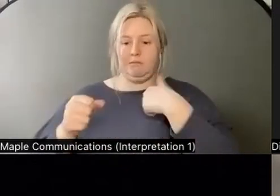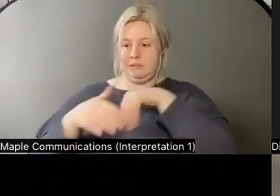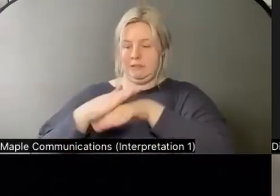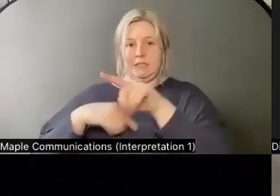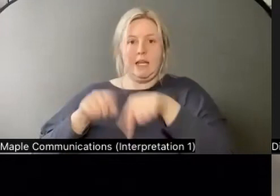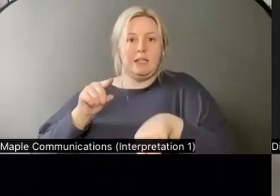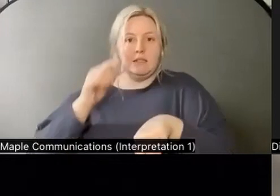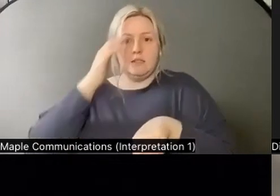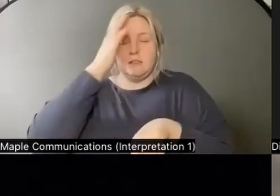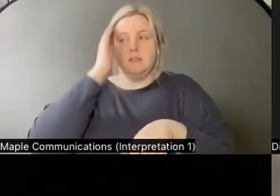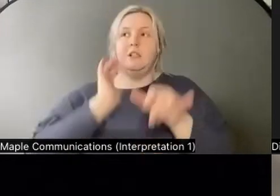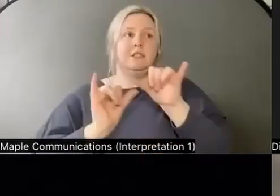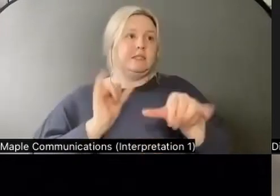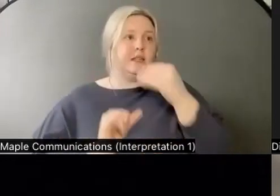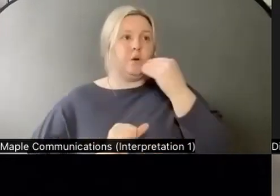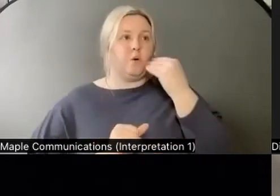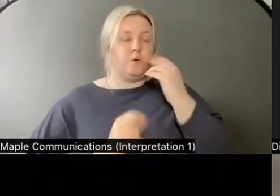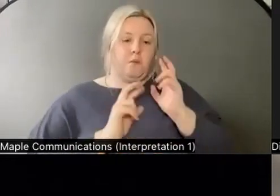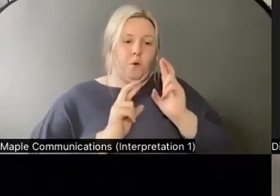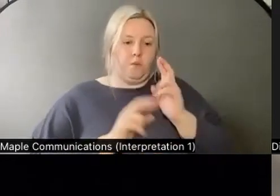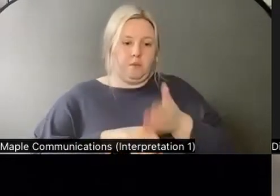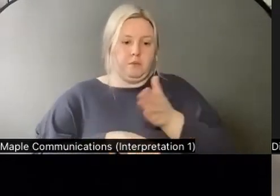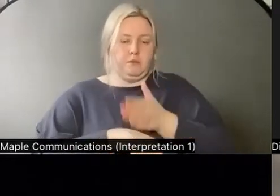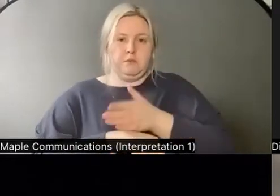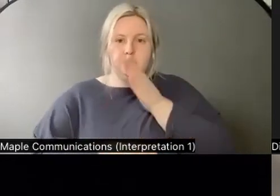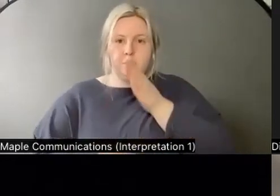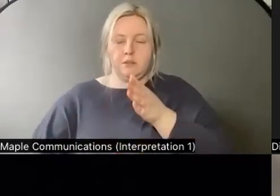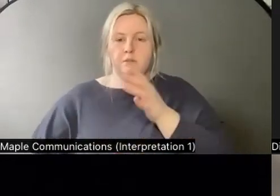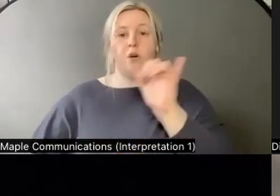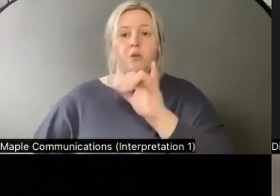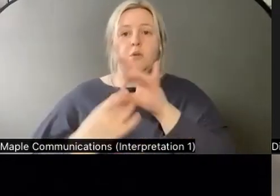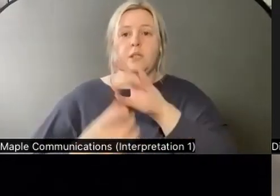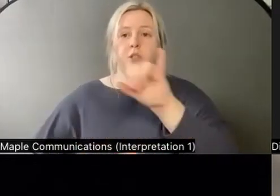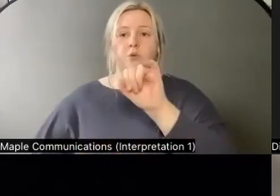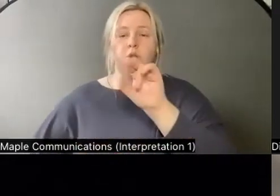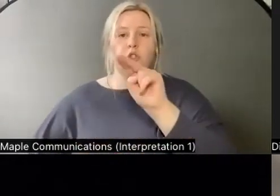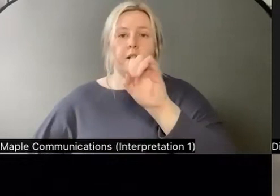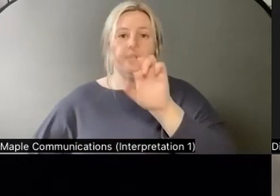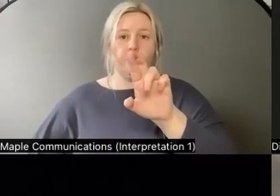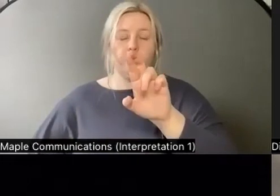I was also thinking about what Jennifer said, and